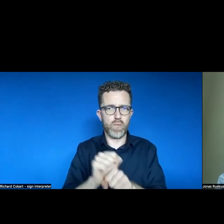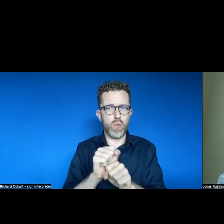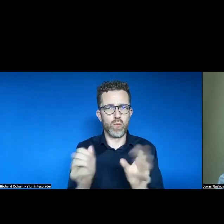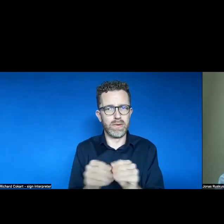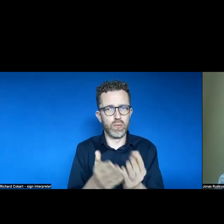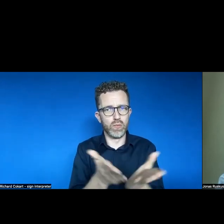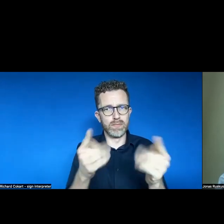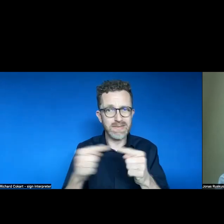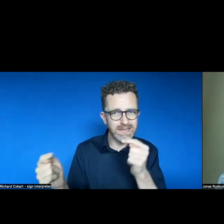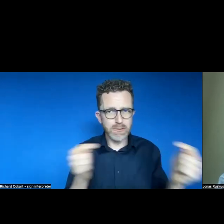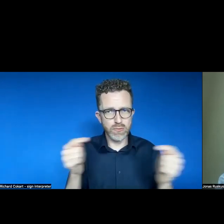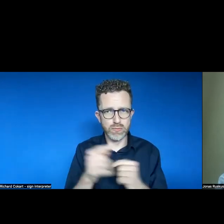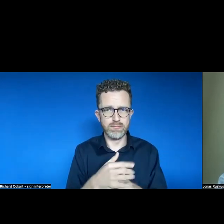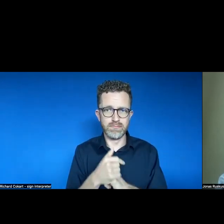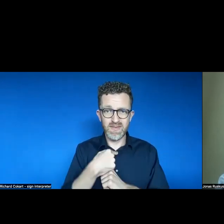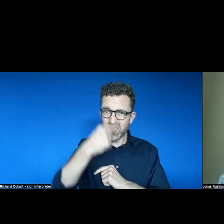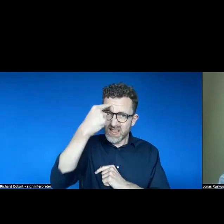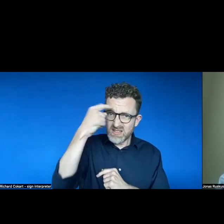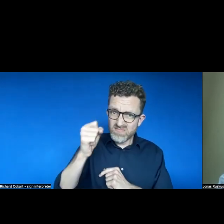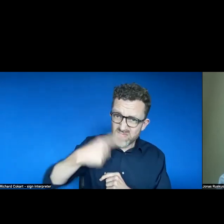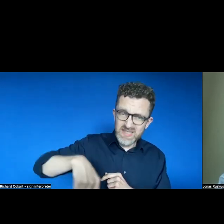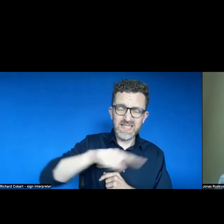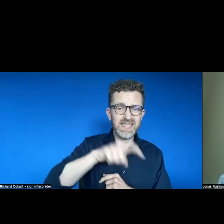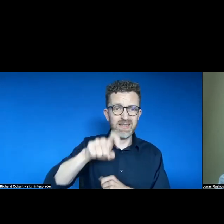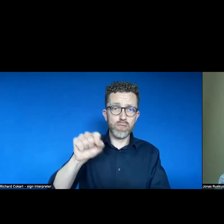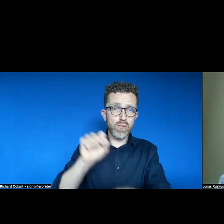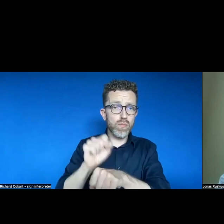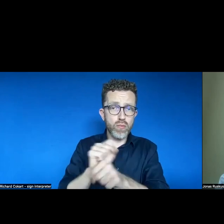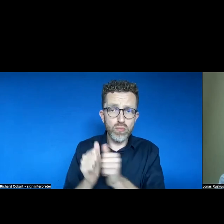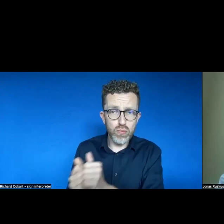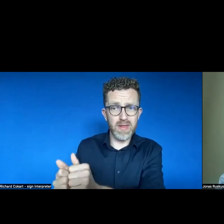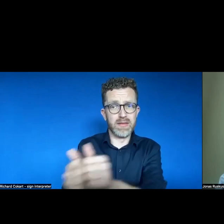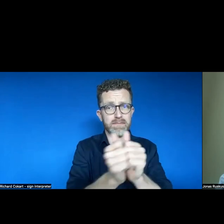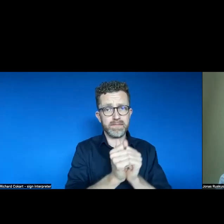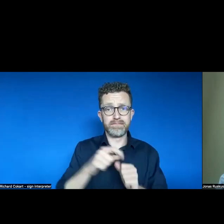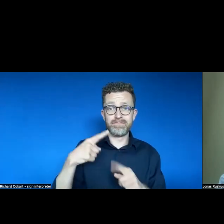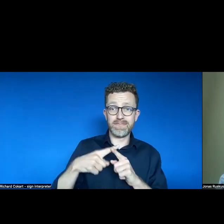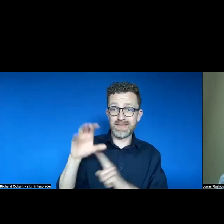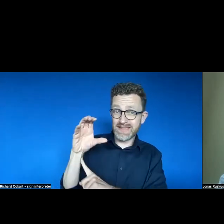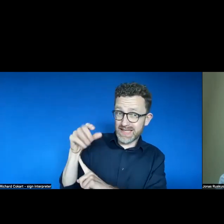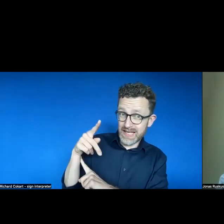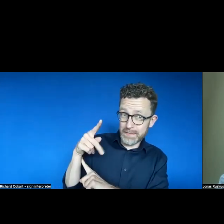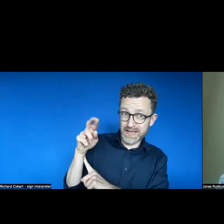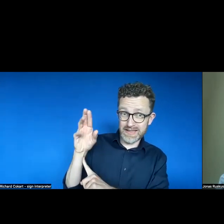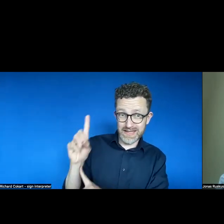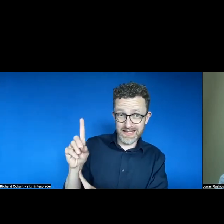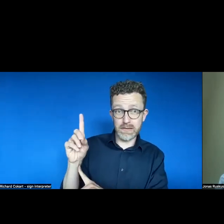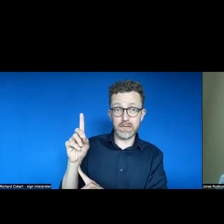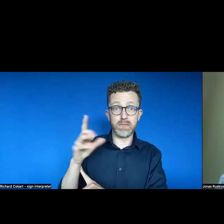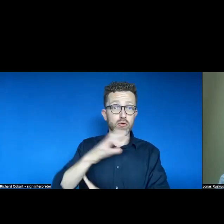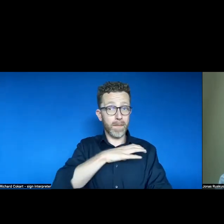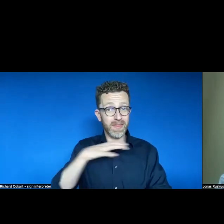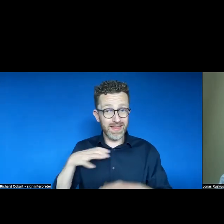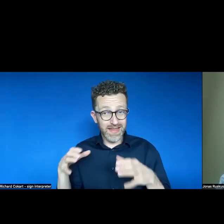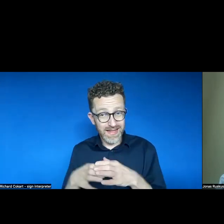society organizations, organizations of persons with disabilities, and governments to work together for the rights of children with disabilities. And